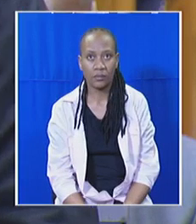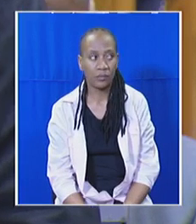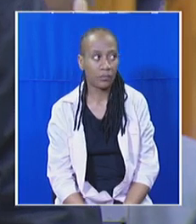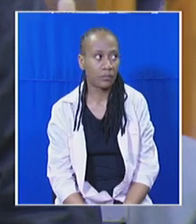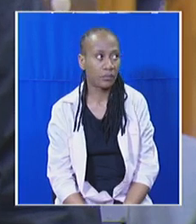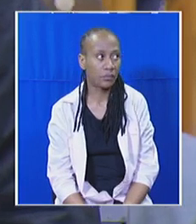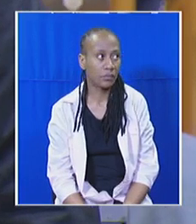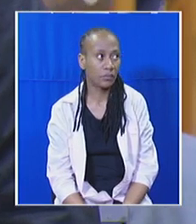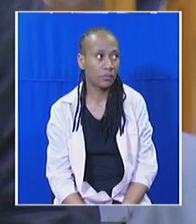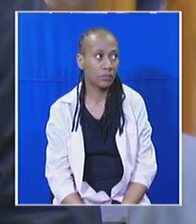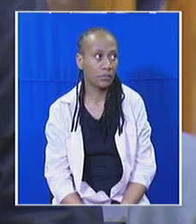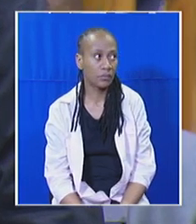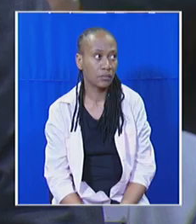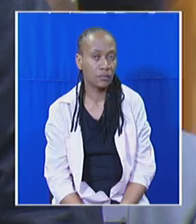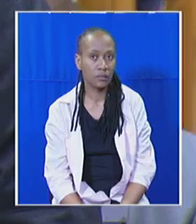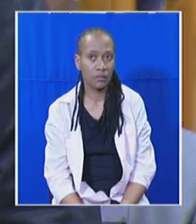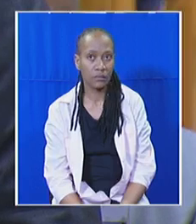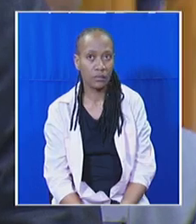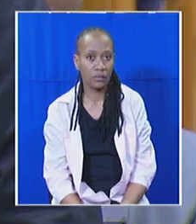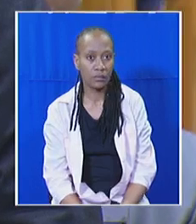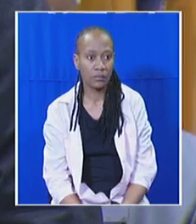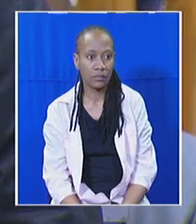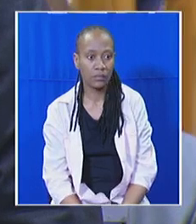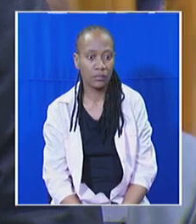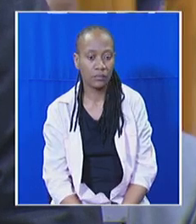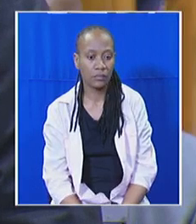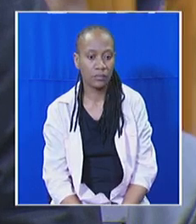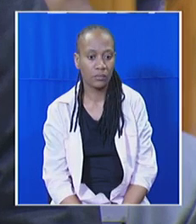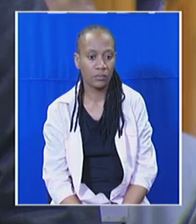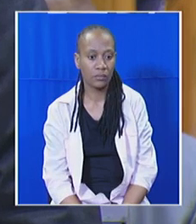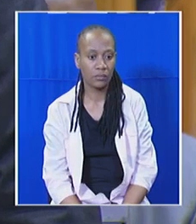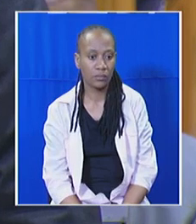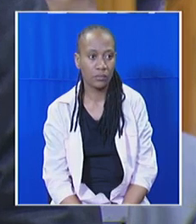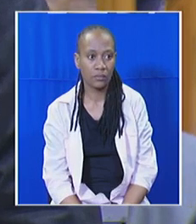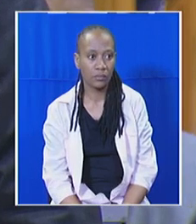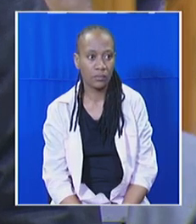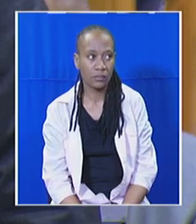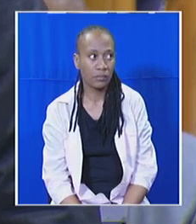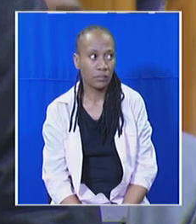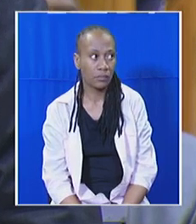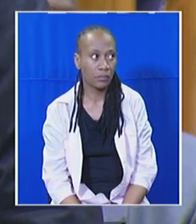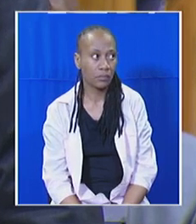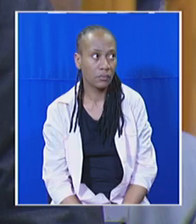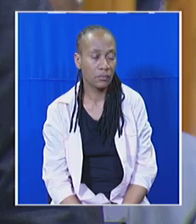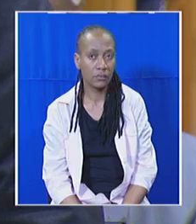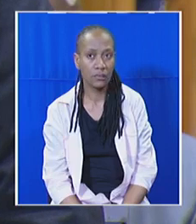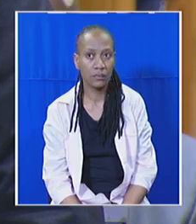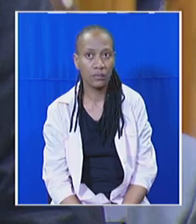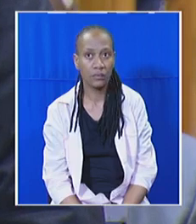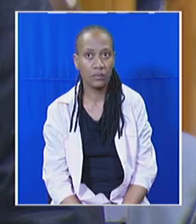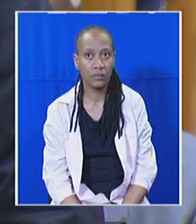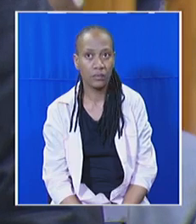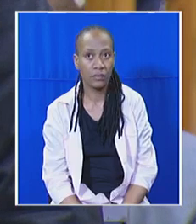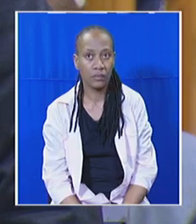Siyayibeka futhi into yokuthi ukubuyisana akufanele kube yinto abanye